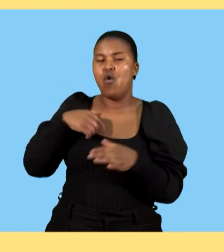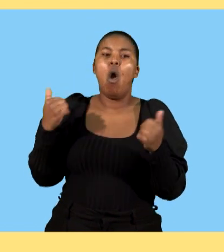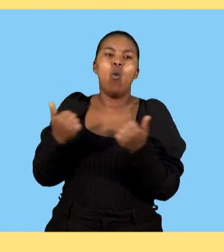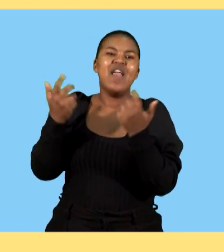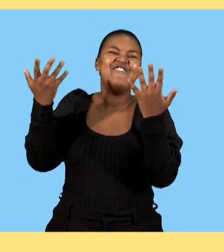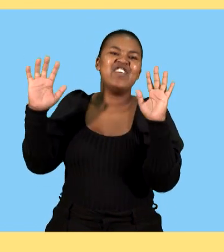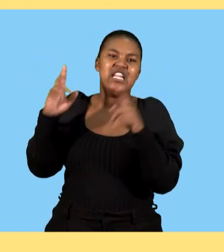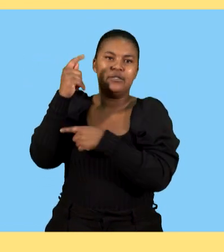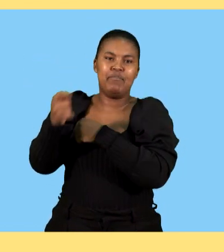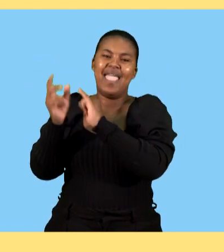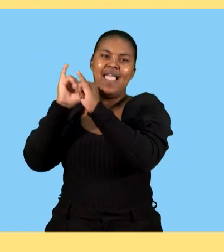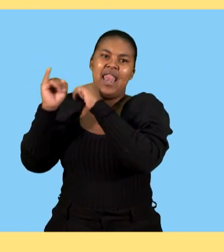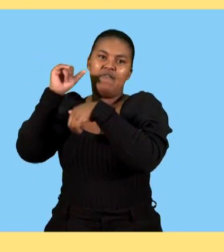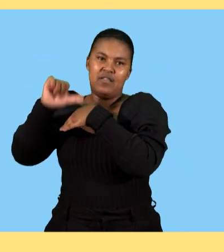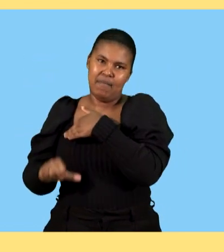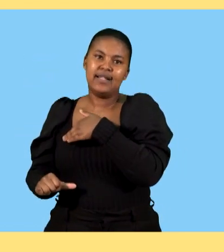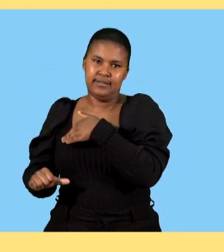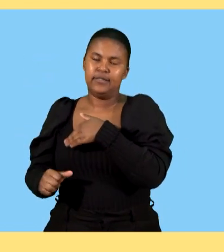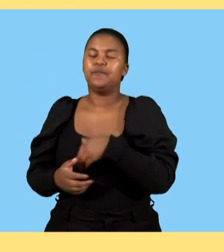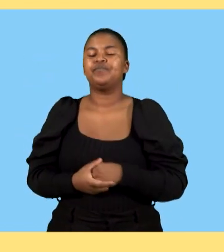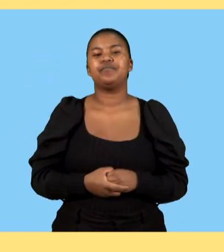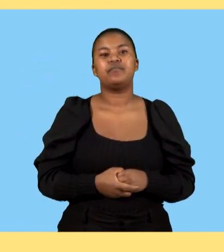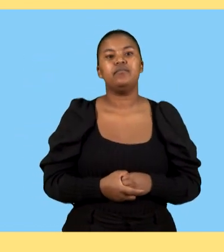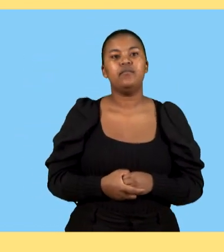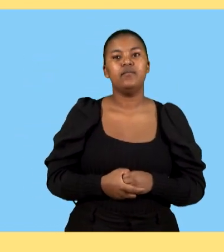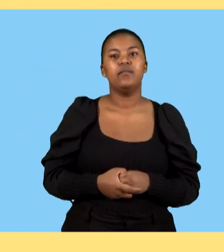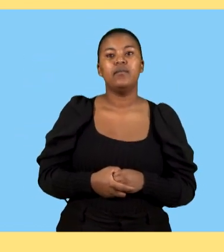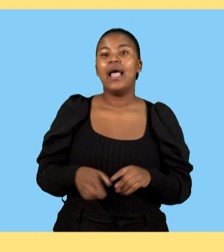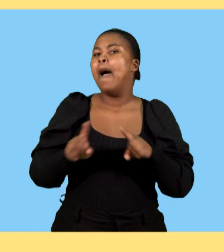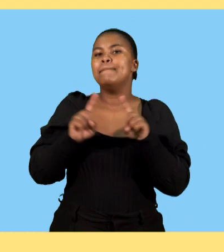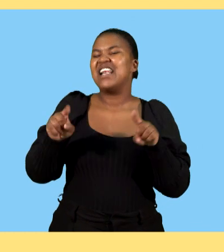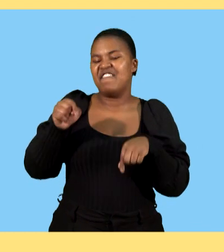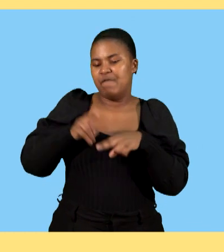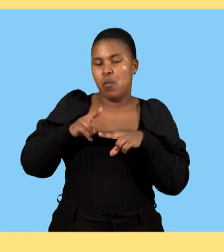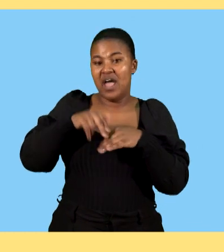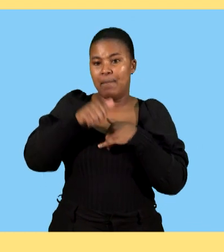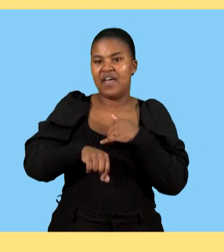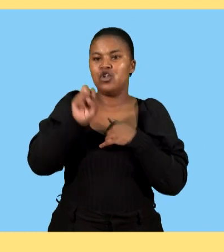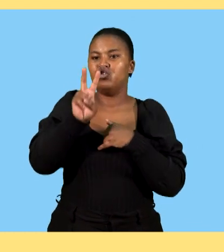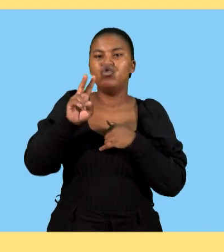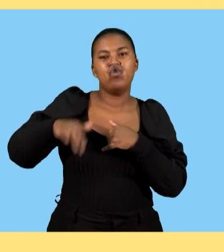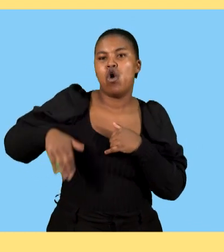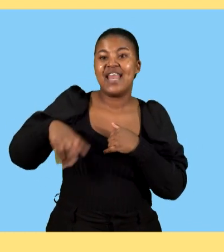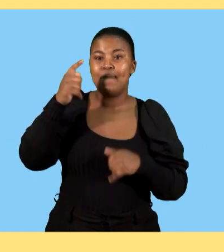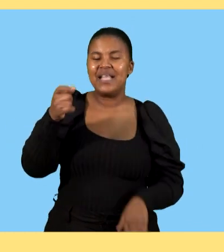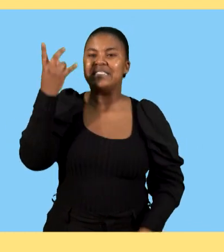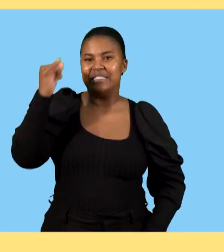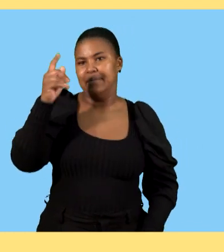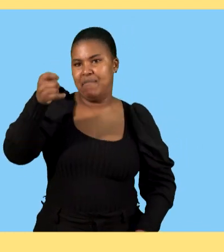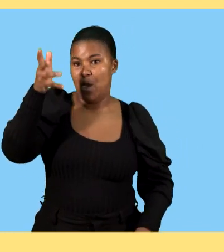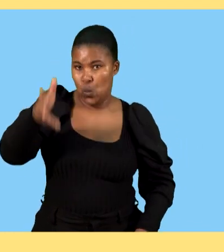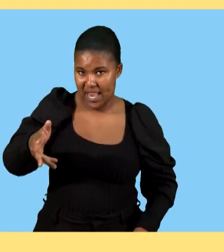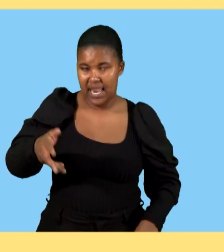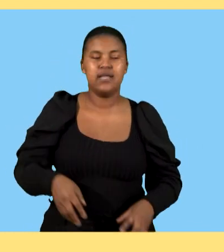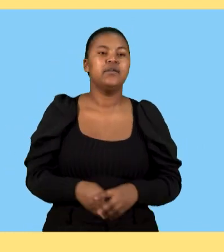11 months. We have paid for 11 months. But February is still to be paid. We